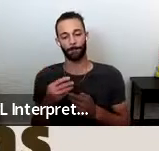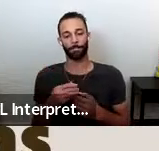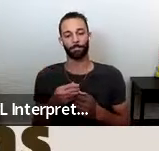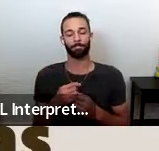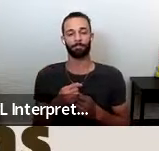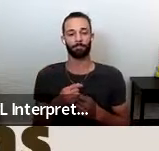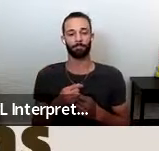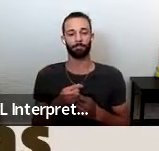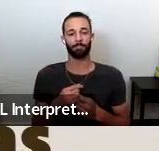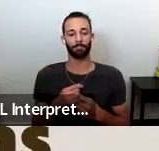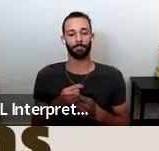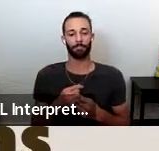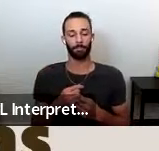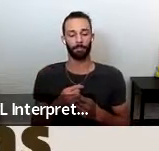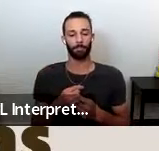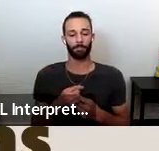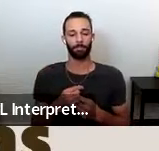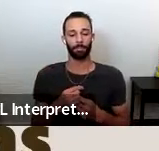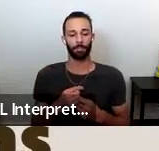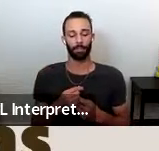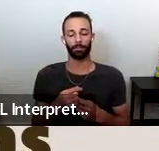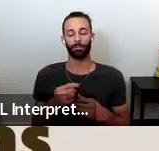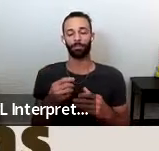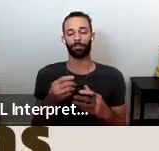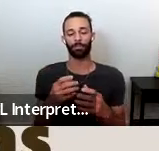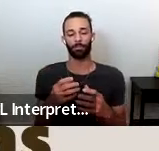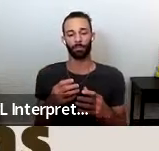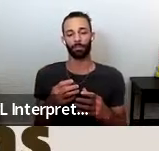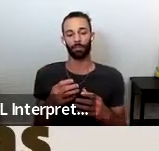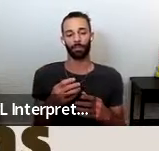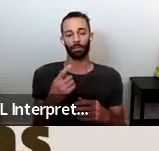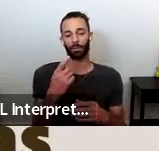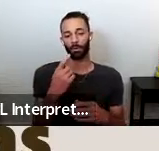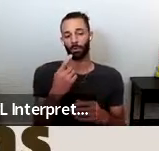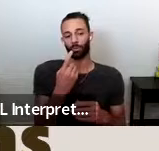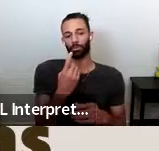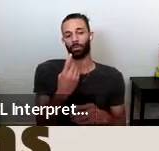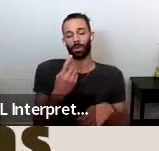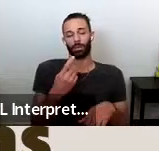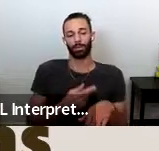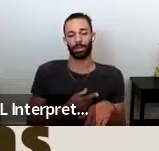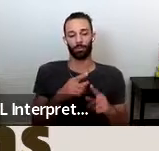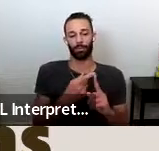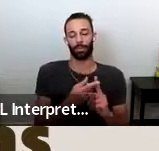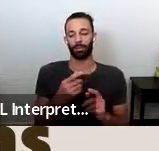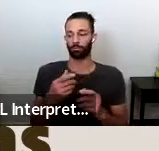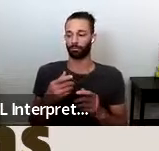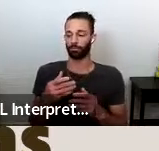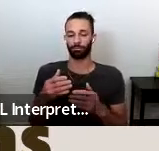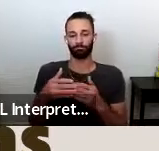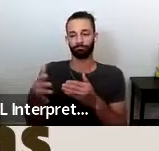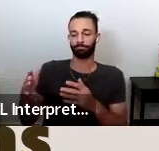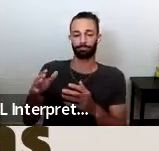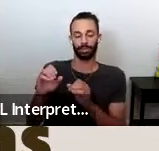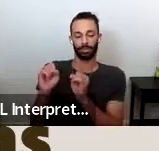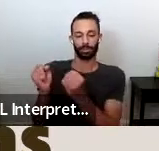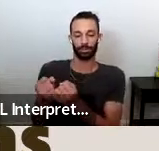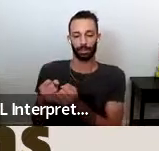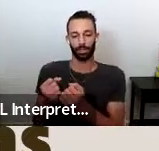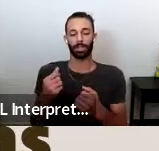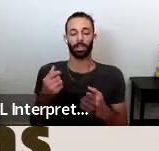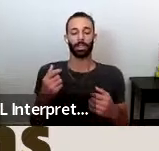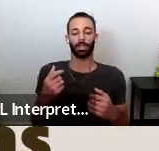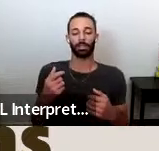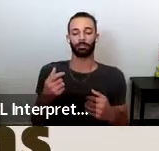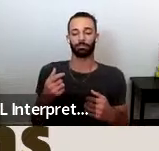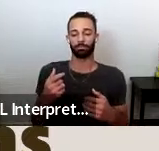the few times that larger society tends to acknowledge us. Unfortunately, when we're being murdered